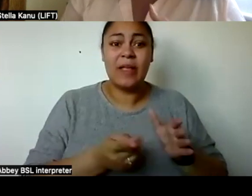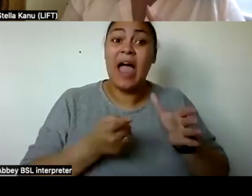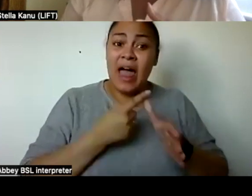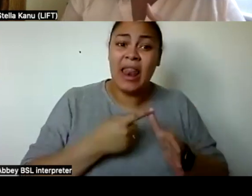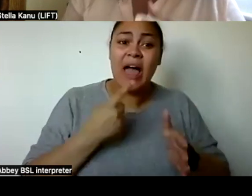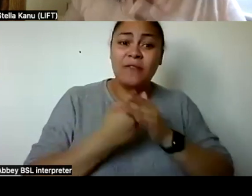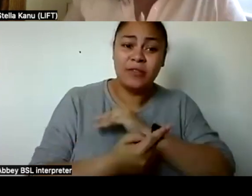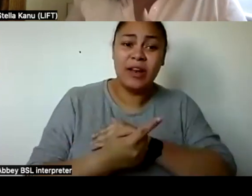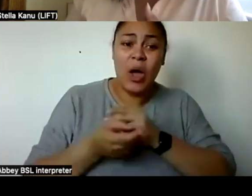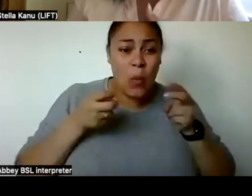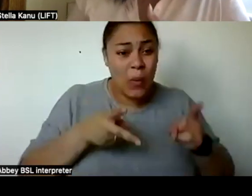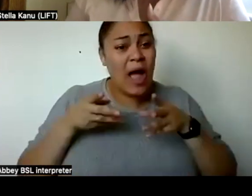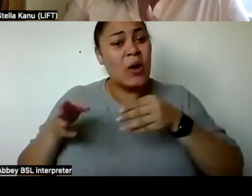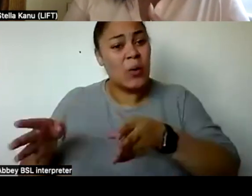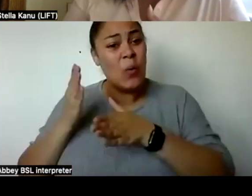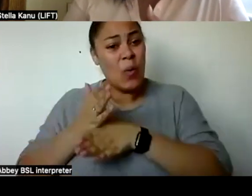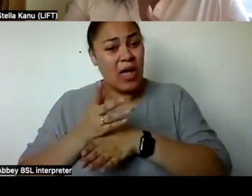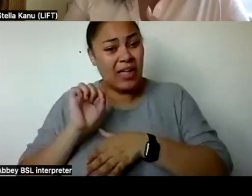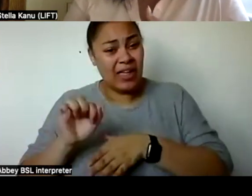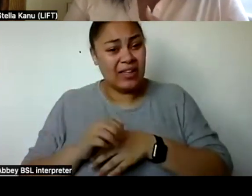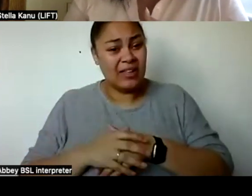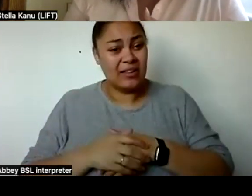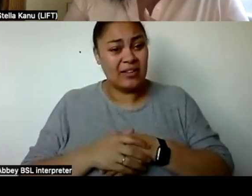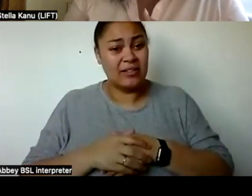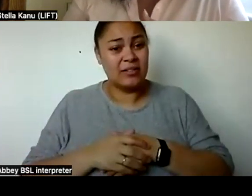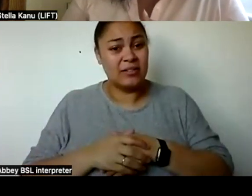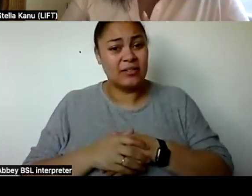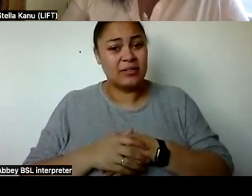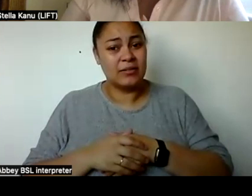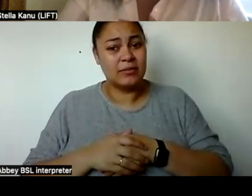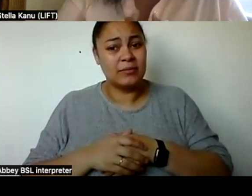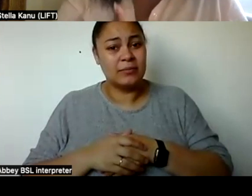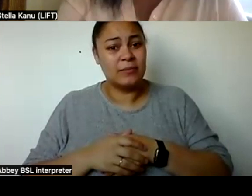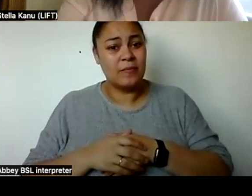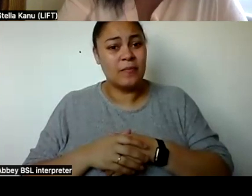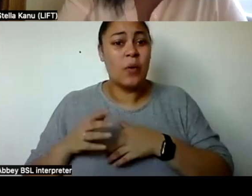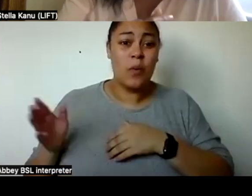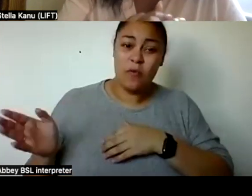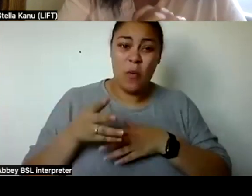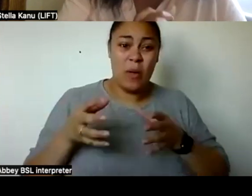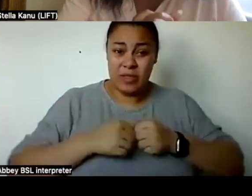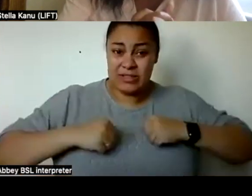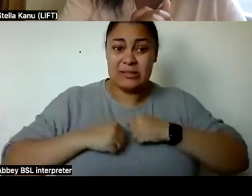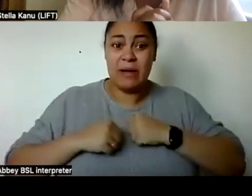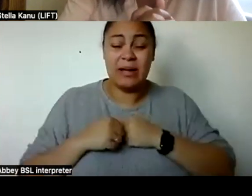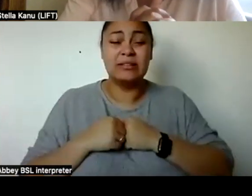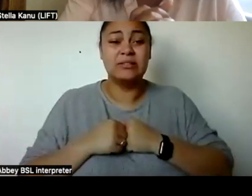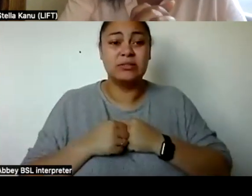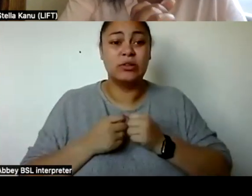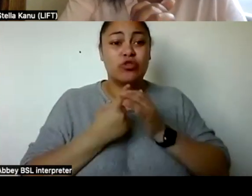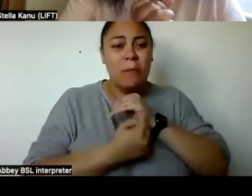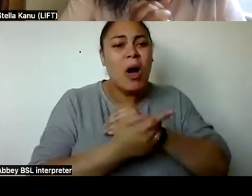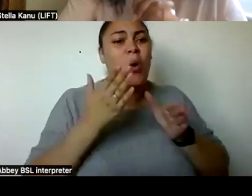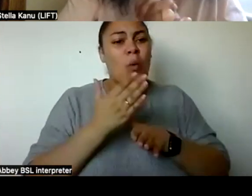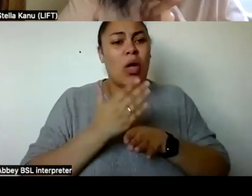ways of working to be present. So, you know, the idea that we've all been in this space of remote working, and this